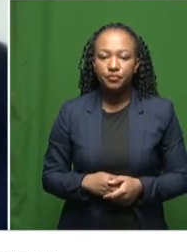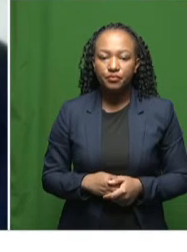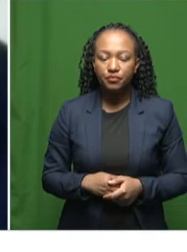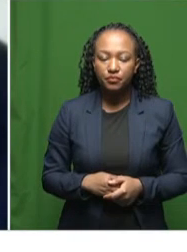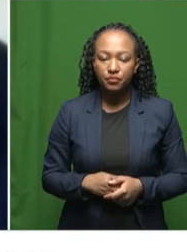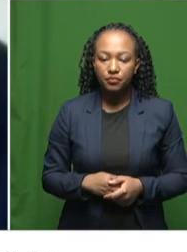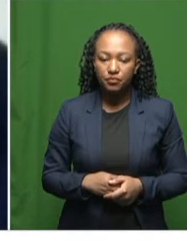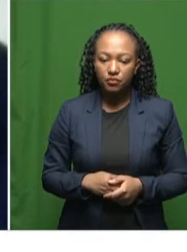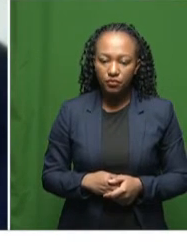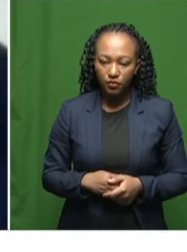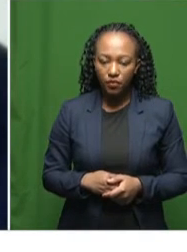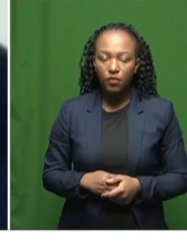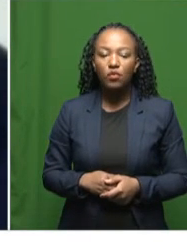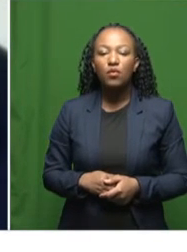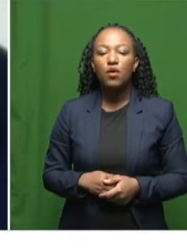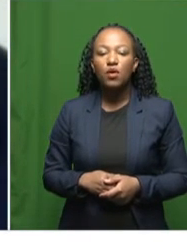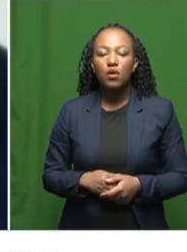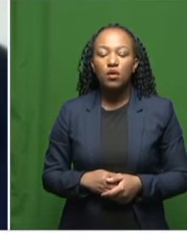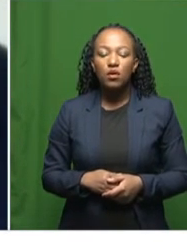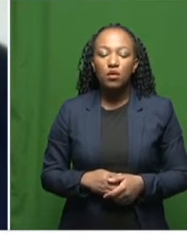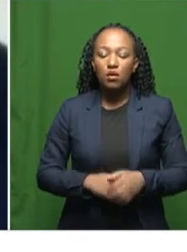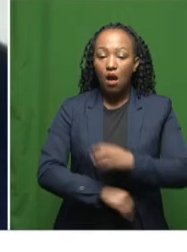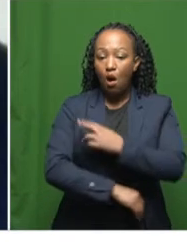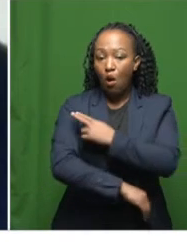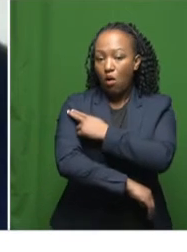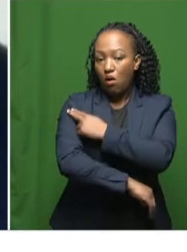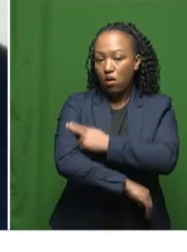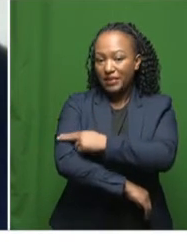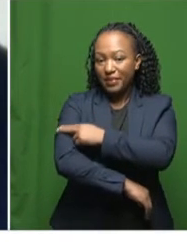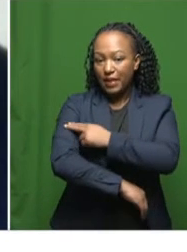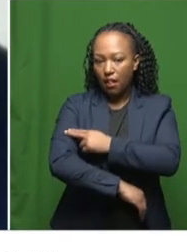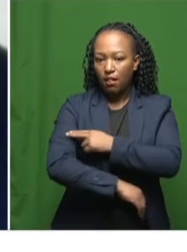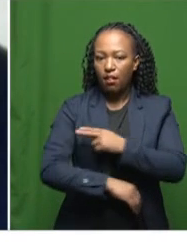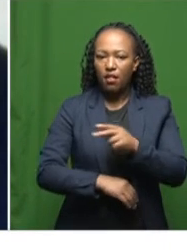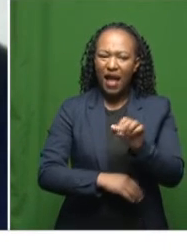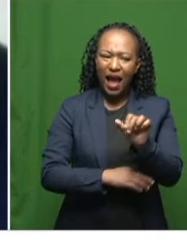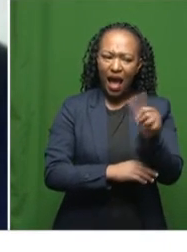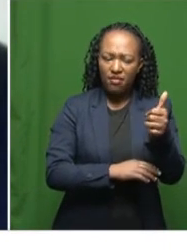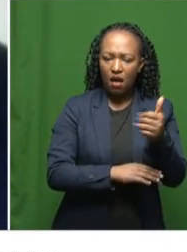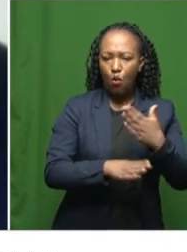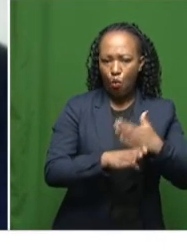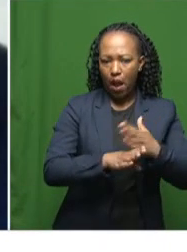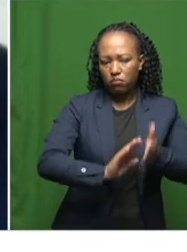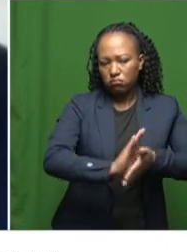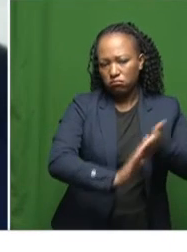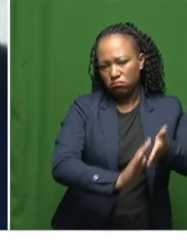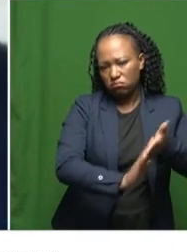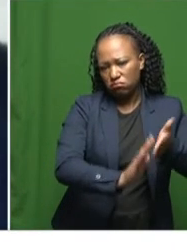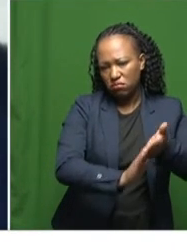And Mr. Dakela, which sections of the hospital are currently operational and which are not?